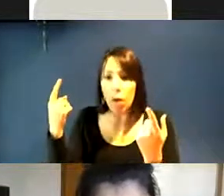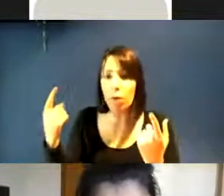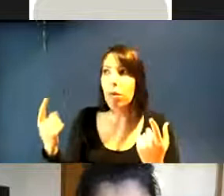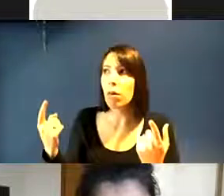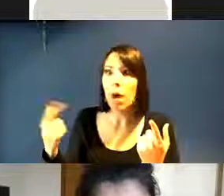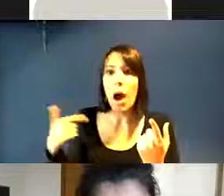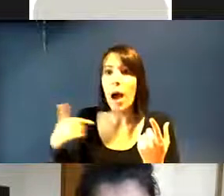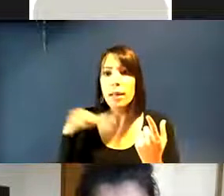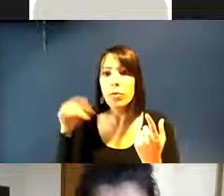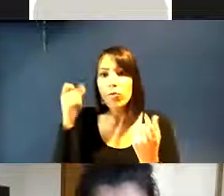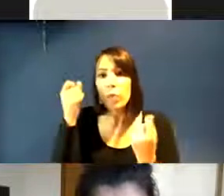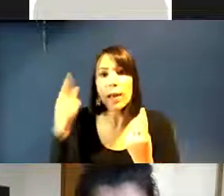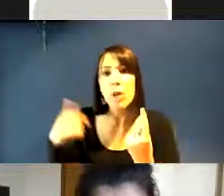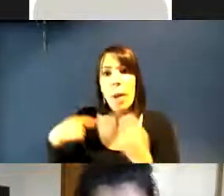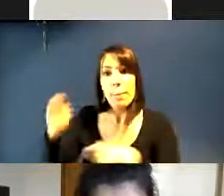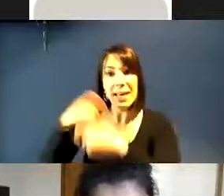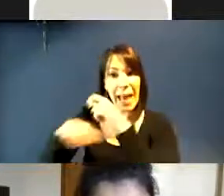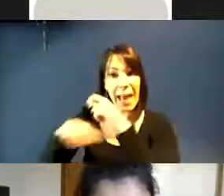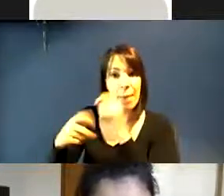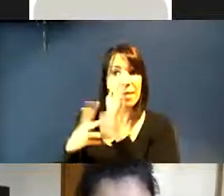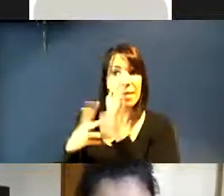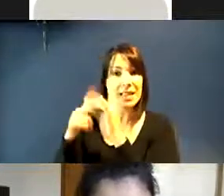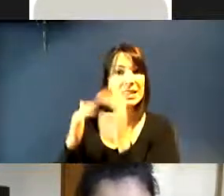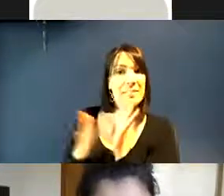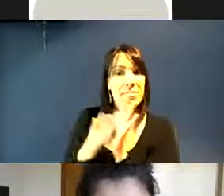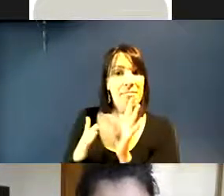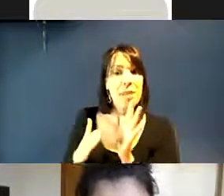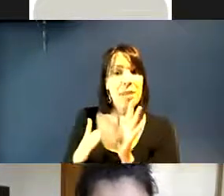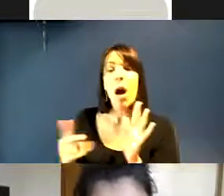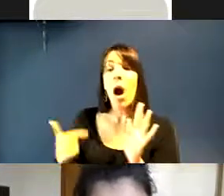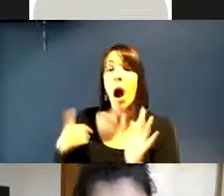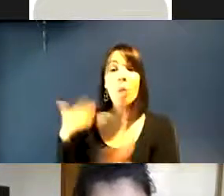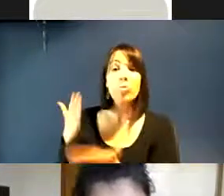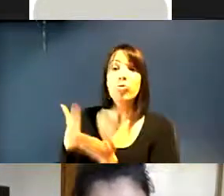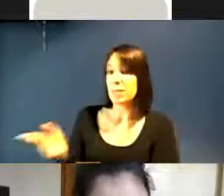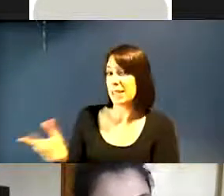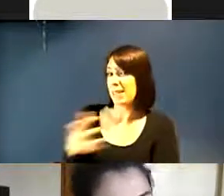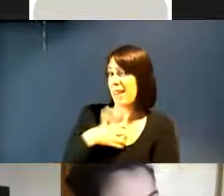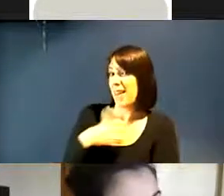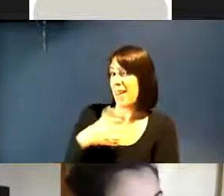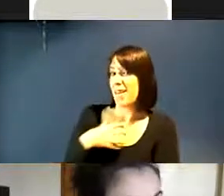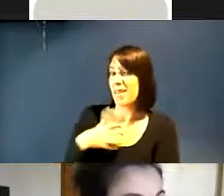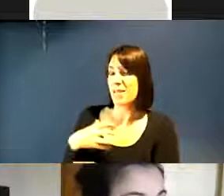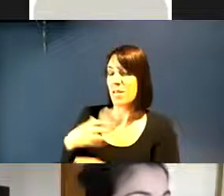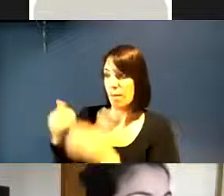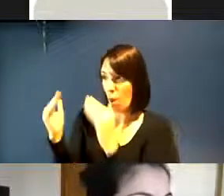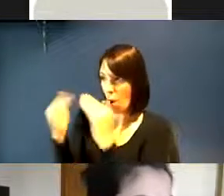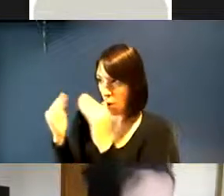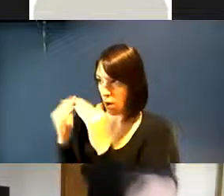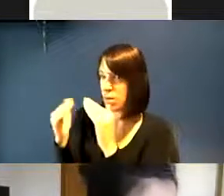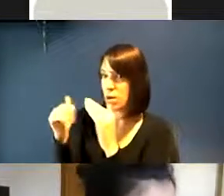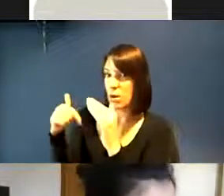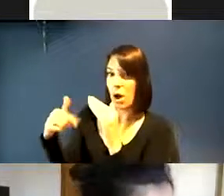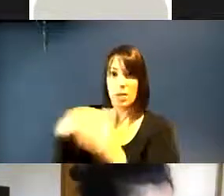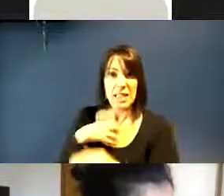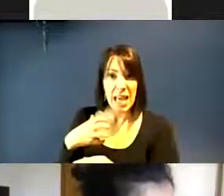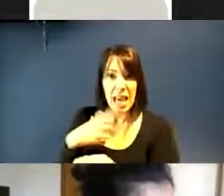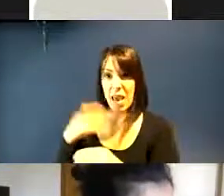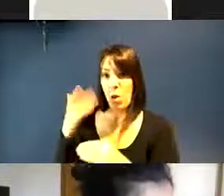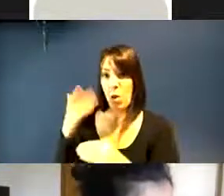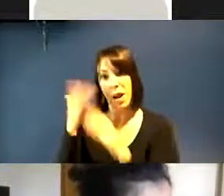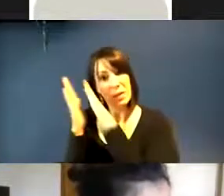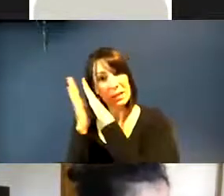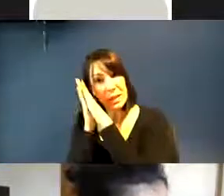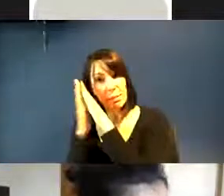one, that I was fearful of my home. I was fearful in my bed. I was fearful